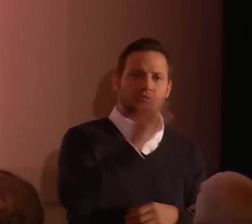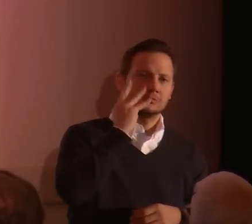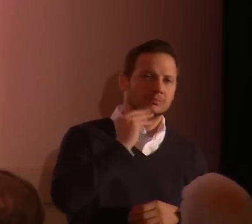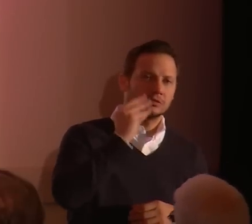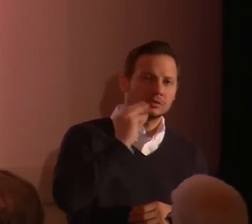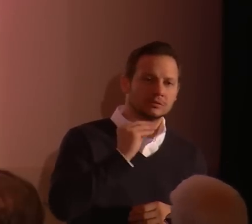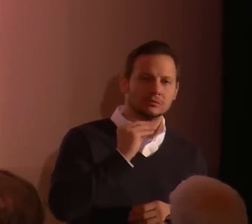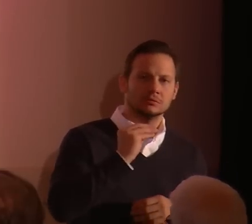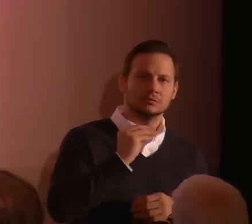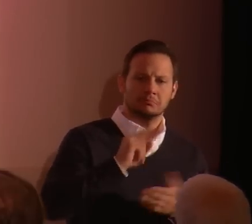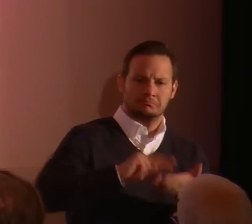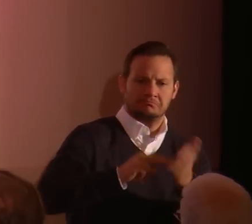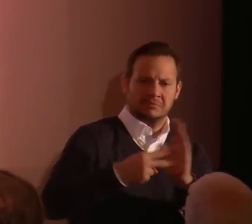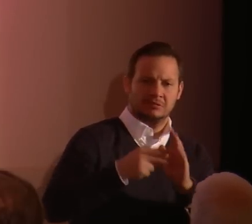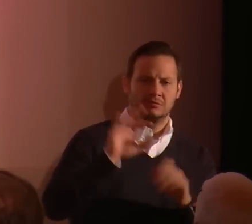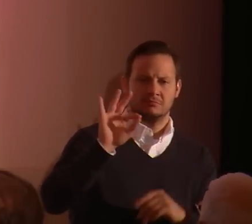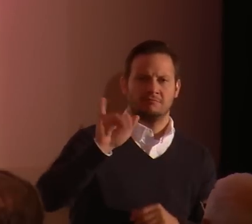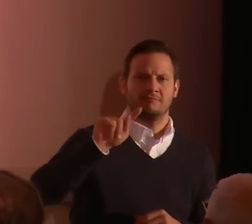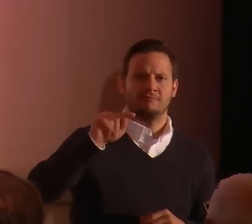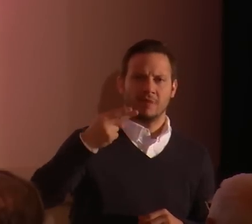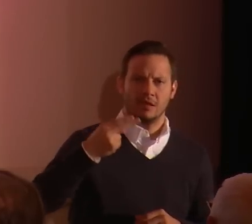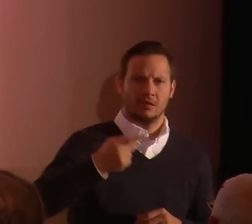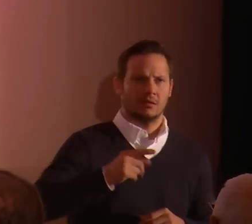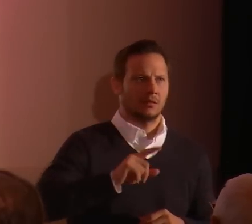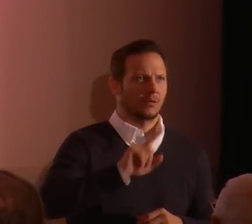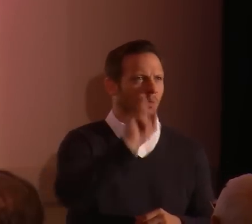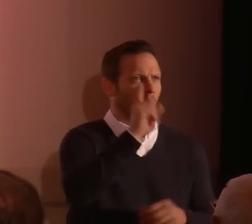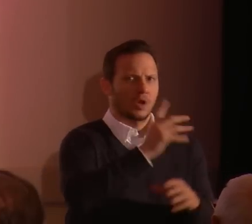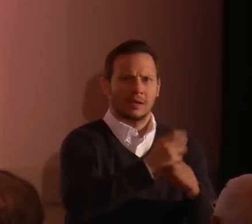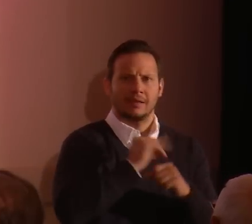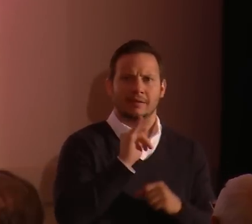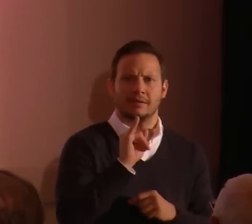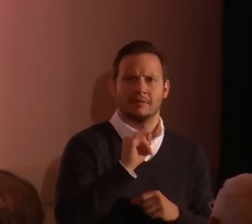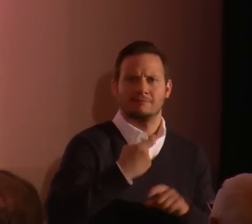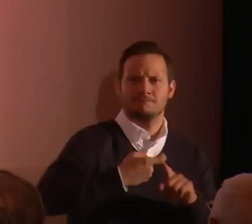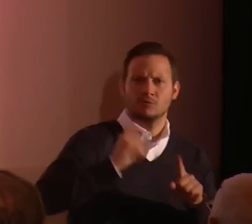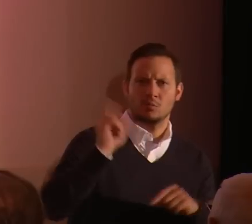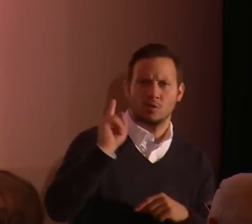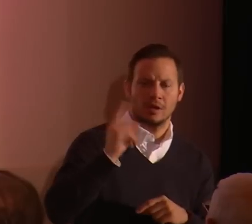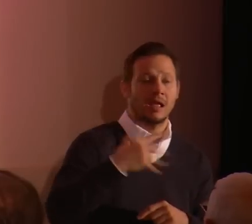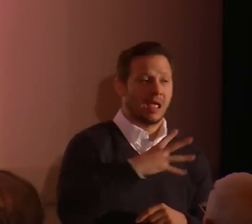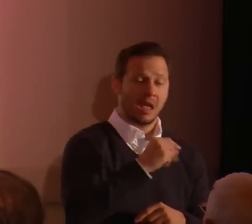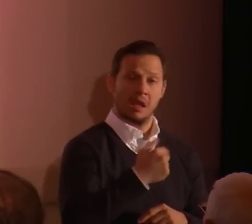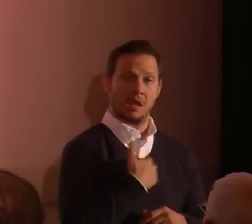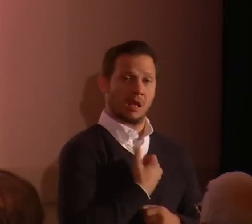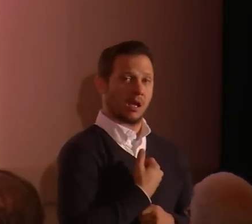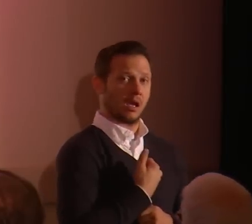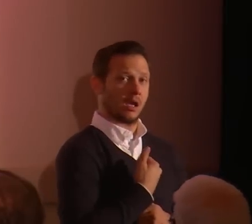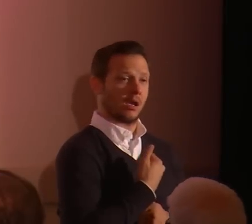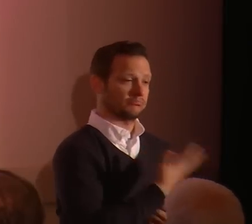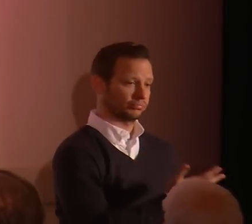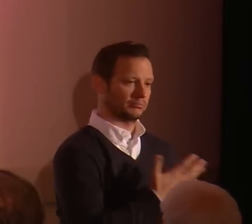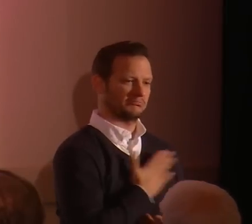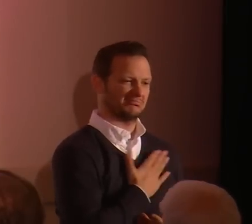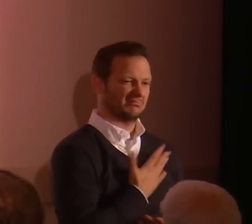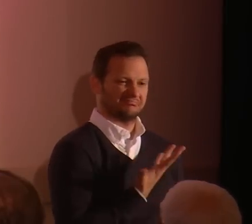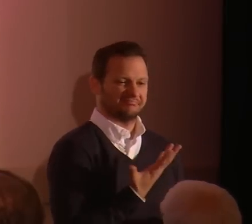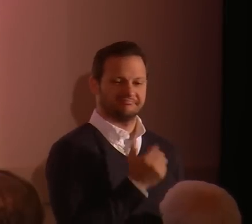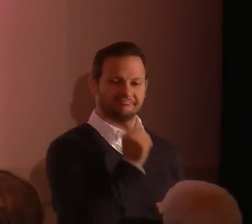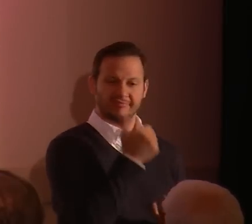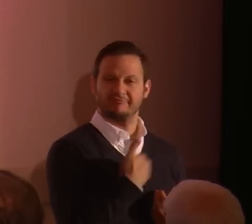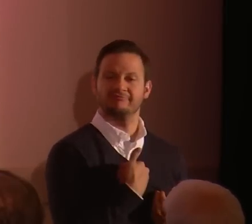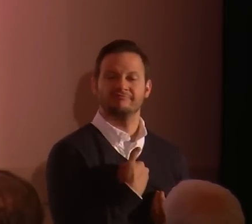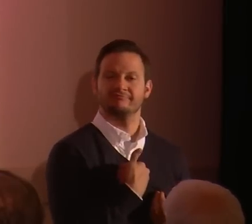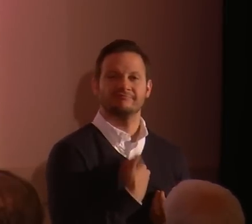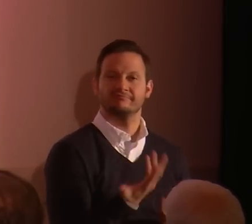of faith and what it meant to her, where it came from, and me sharing my lack of it. We talked about how I've just never felt that